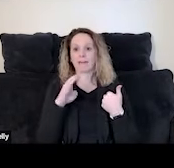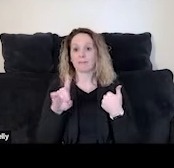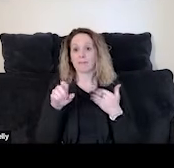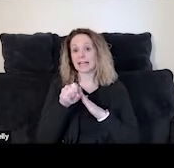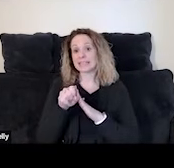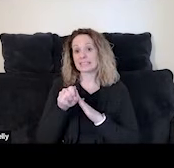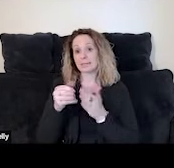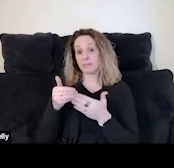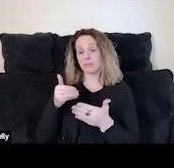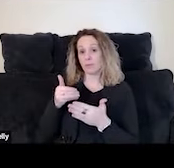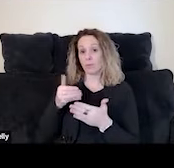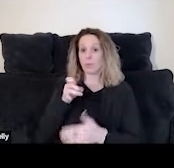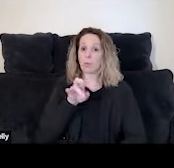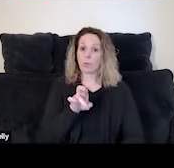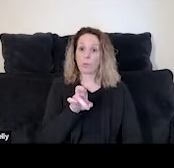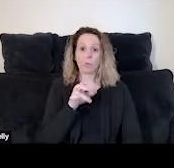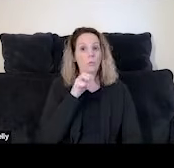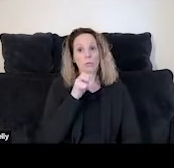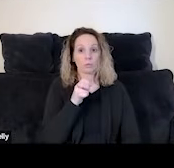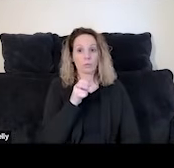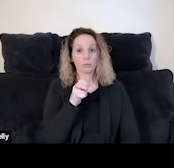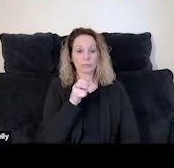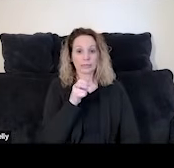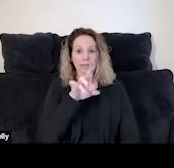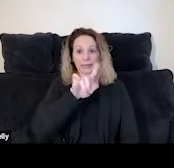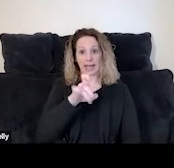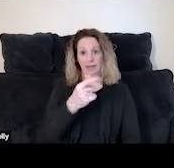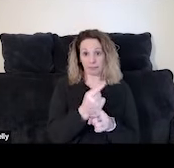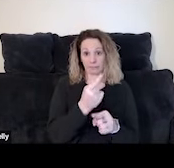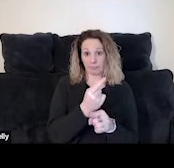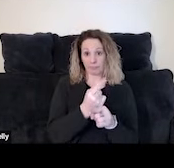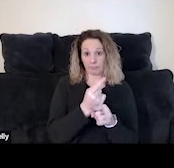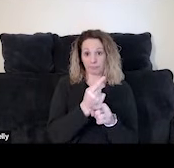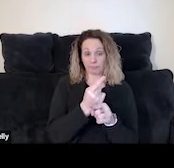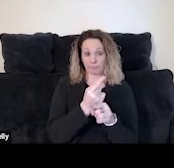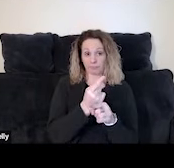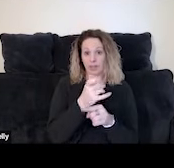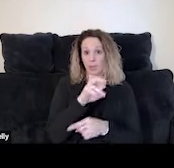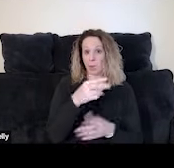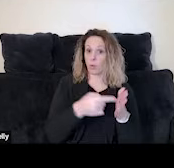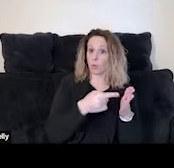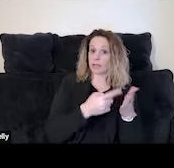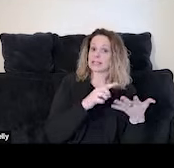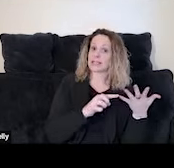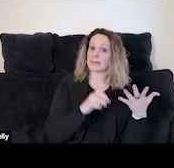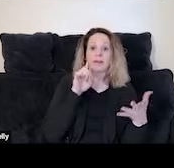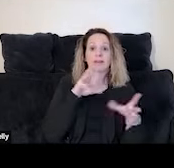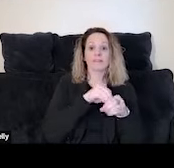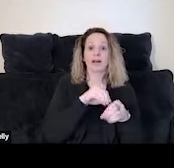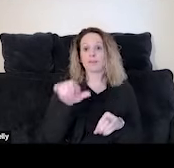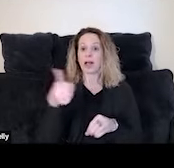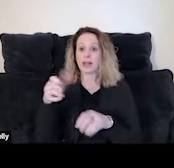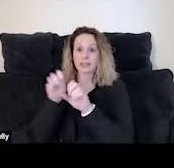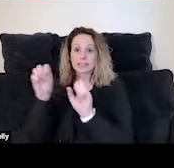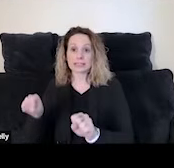symptoms previously or had not been formally diagnosed before, or sometimes were involved in one of the other